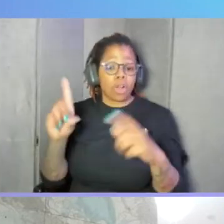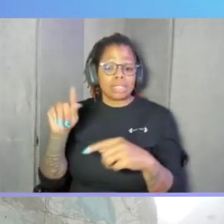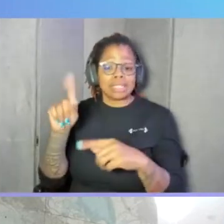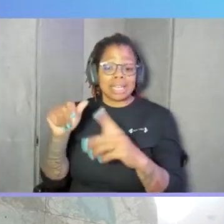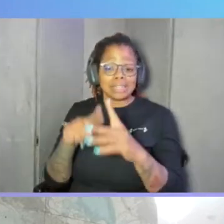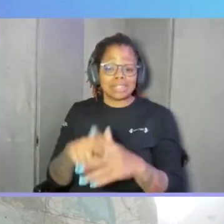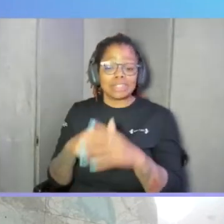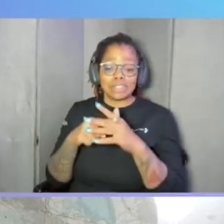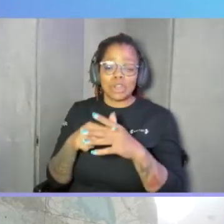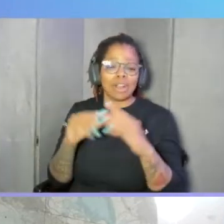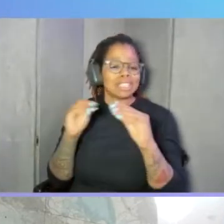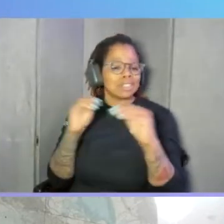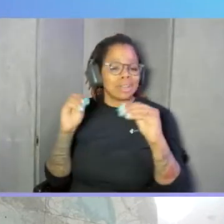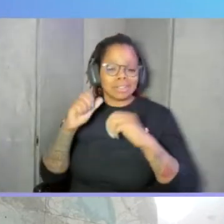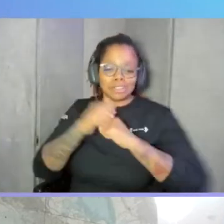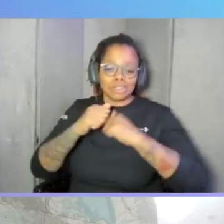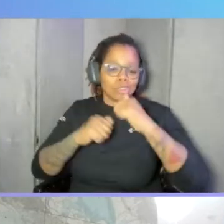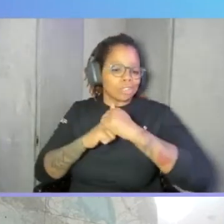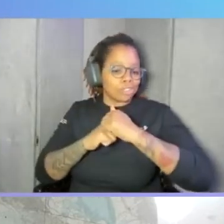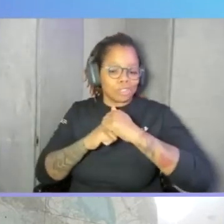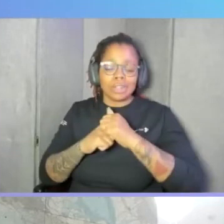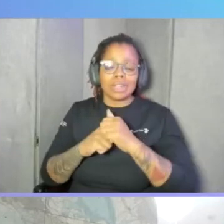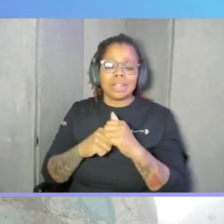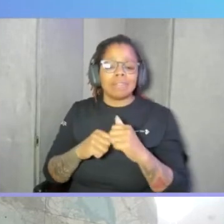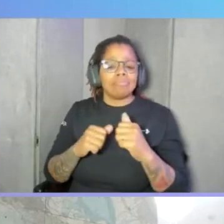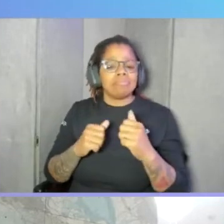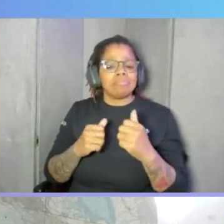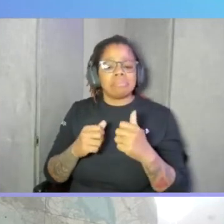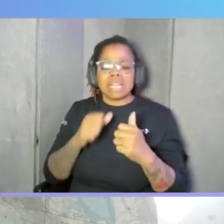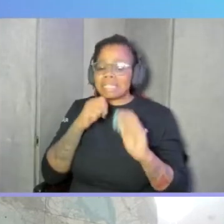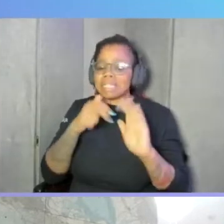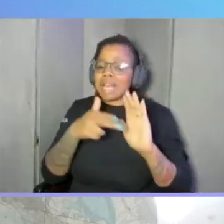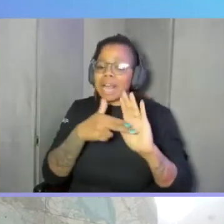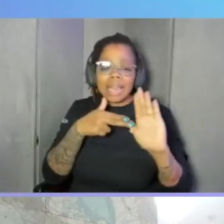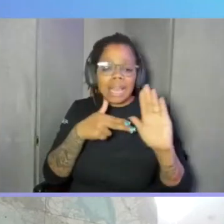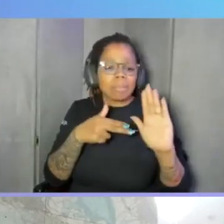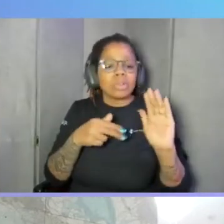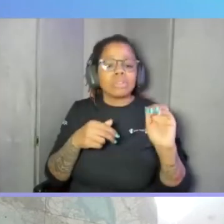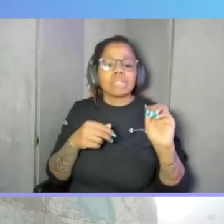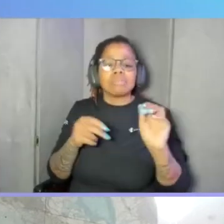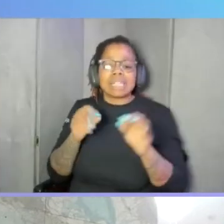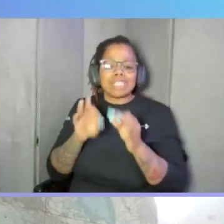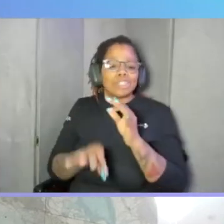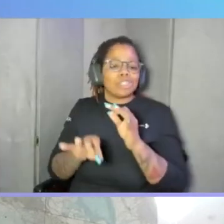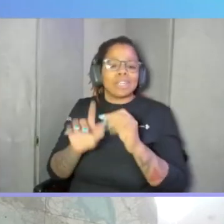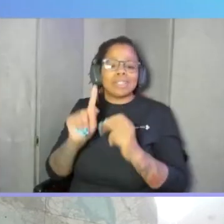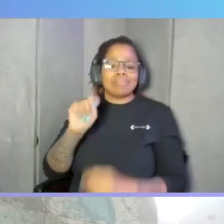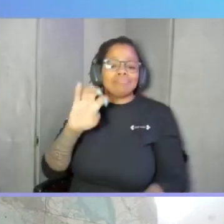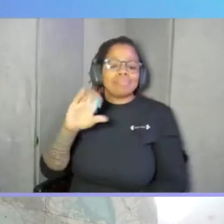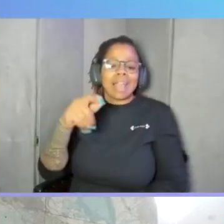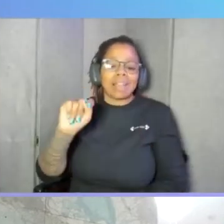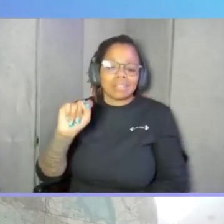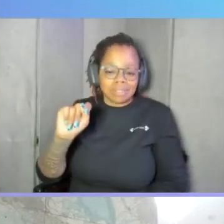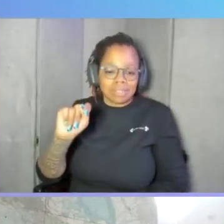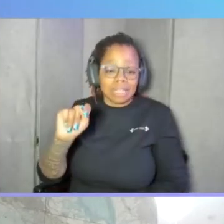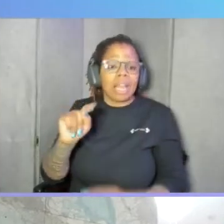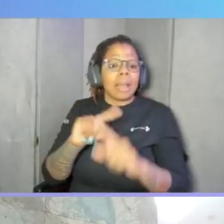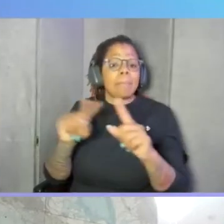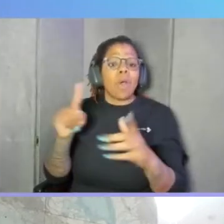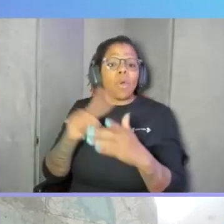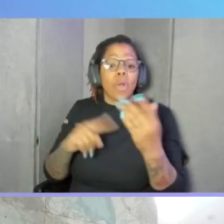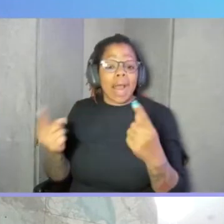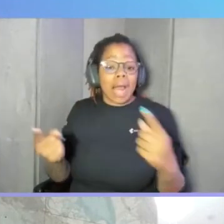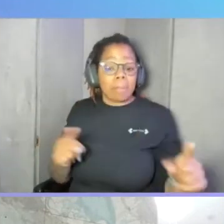all data starts out as unstructured, okay? So it's not labeled, it's just text. But what happens is when